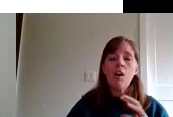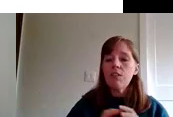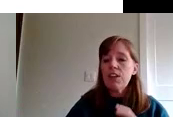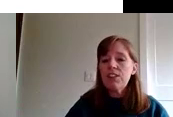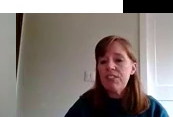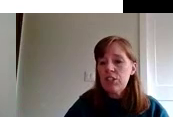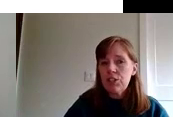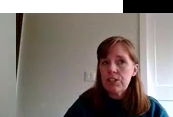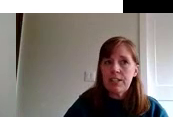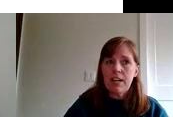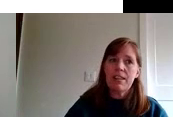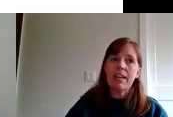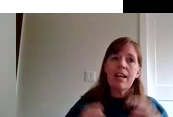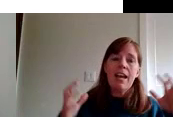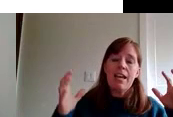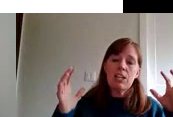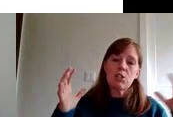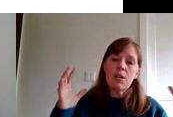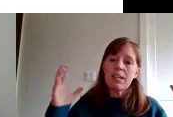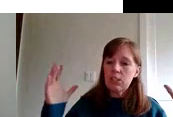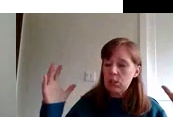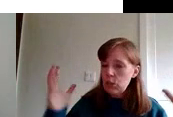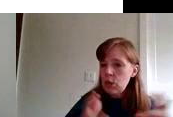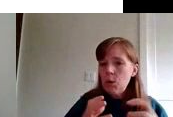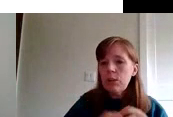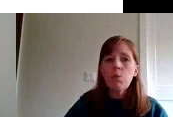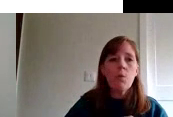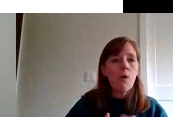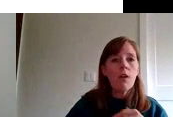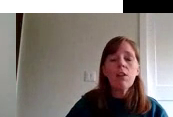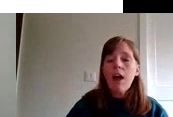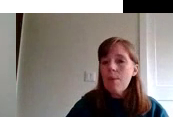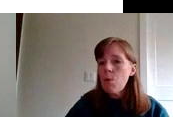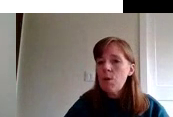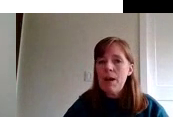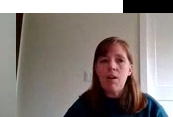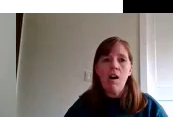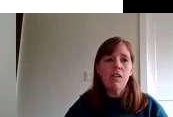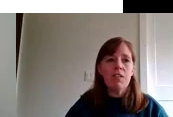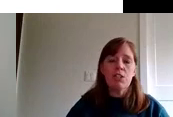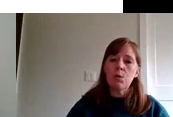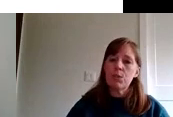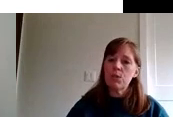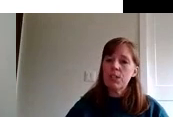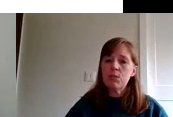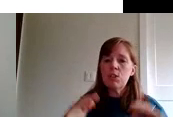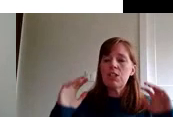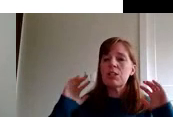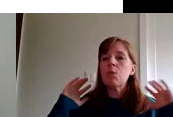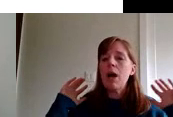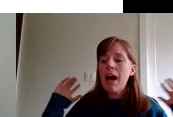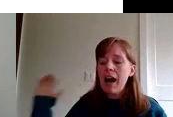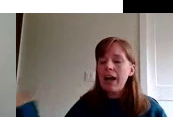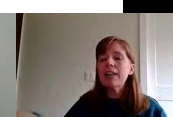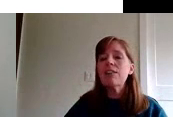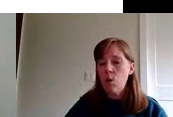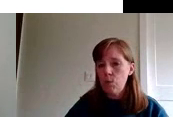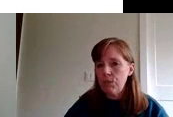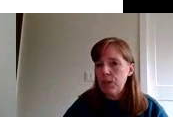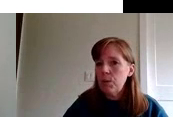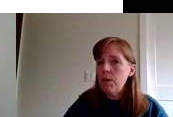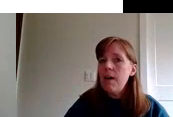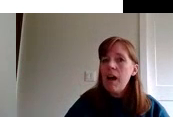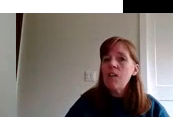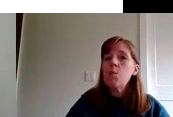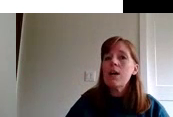apple.com/accessibility, and all of their features and everything. And it's great because you can go and learn a lot more about all of these tools. So this was just a